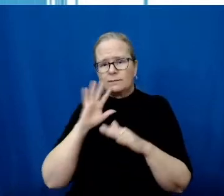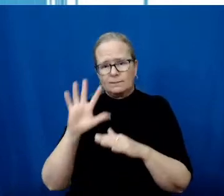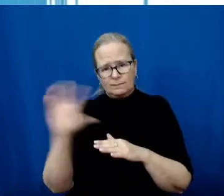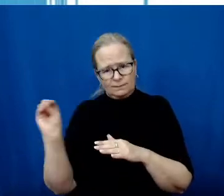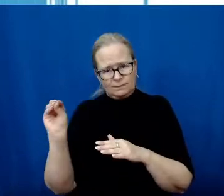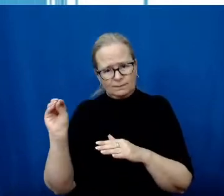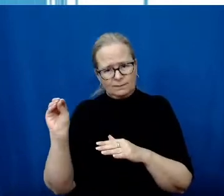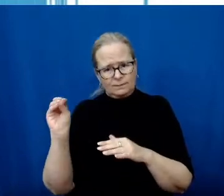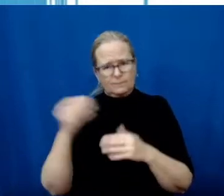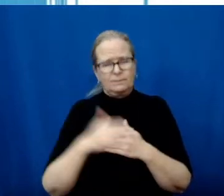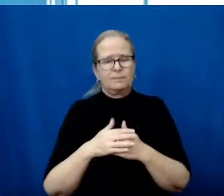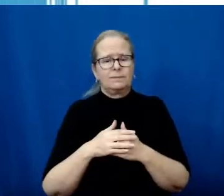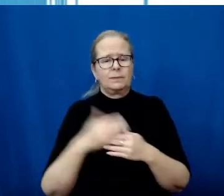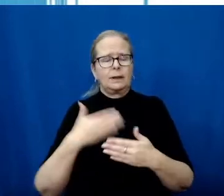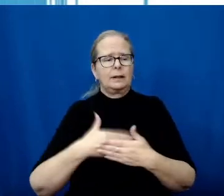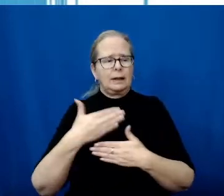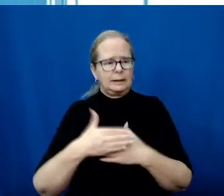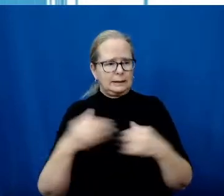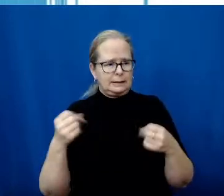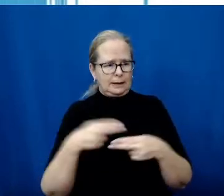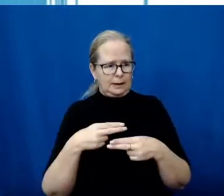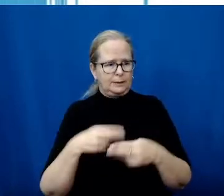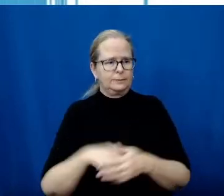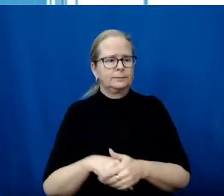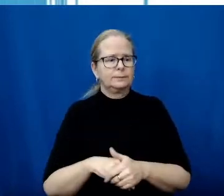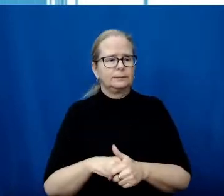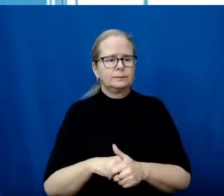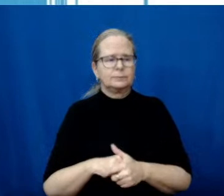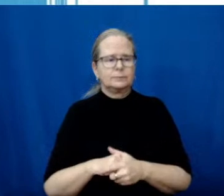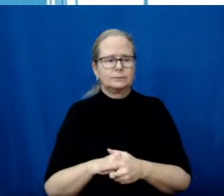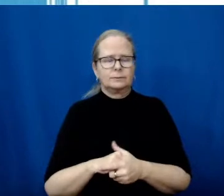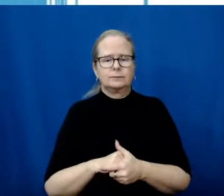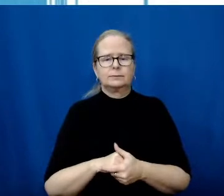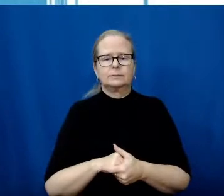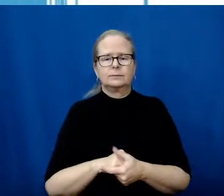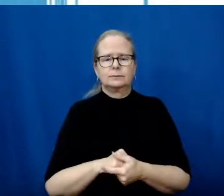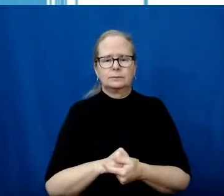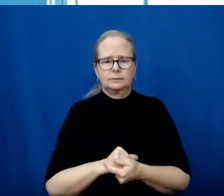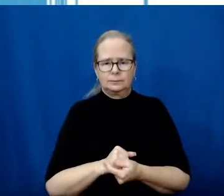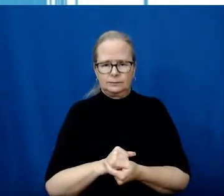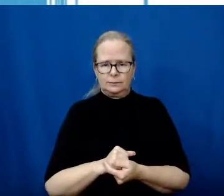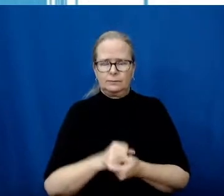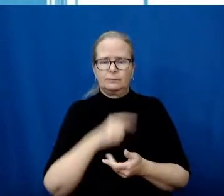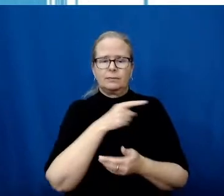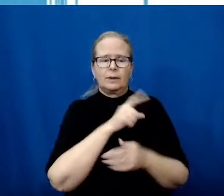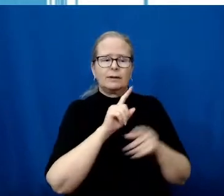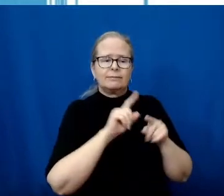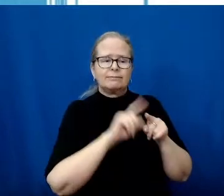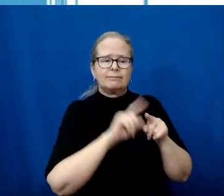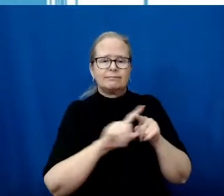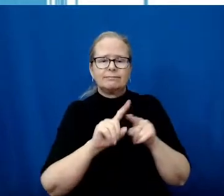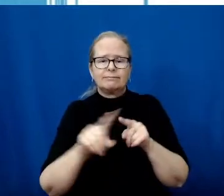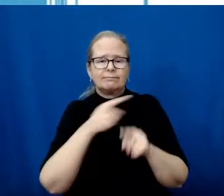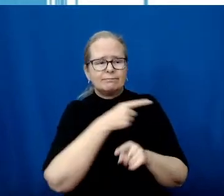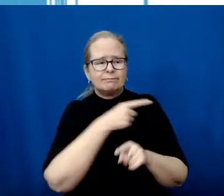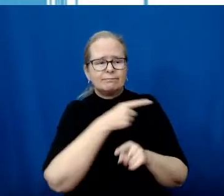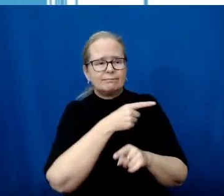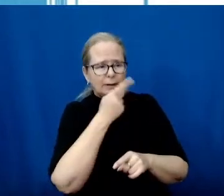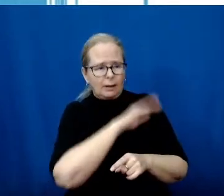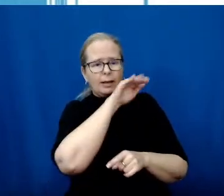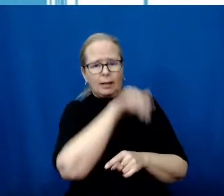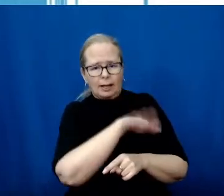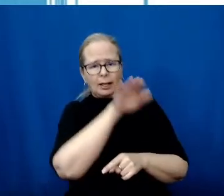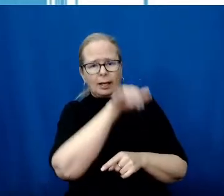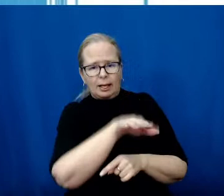the the various waves and their various deaths. Very similar big curves for the second and fourth wave, a